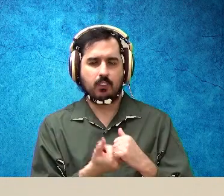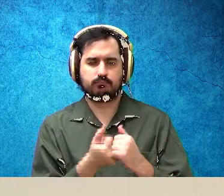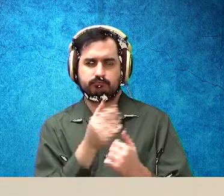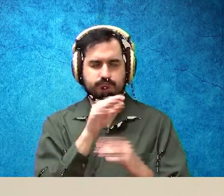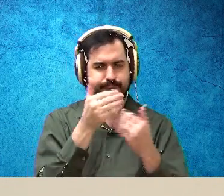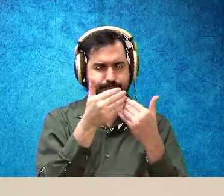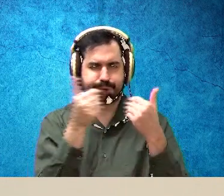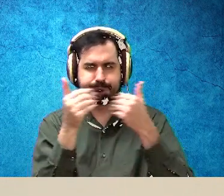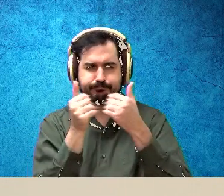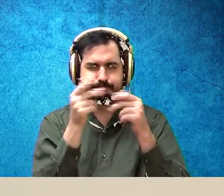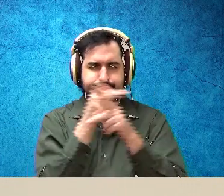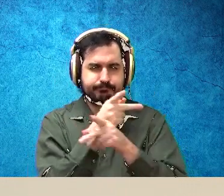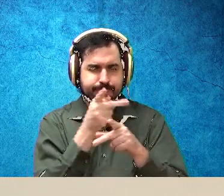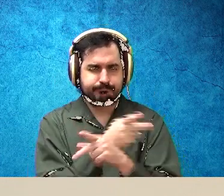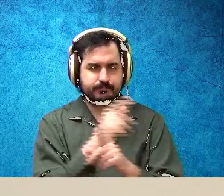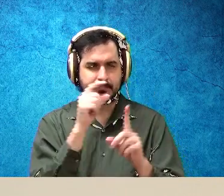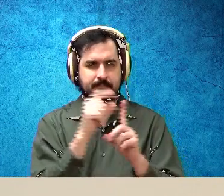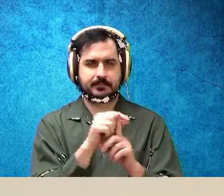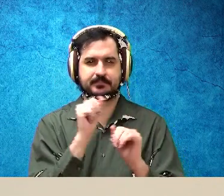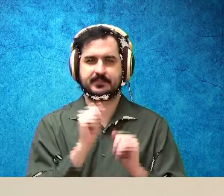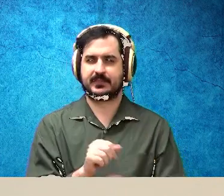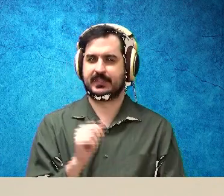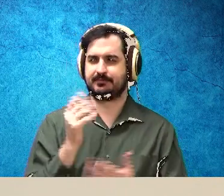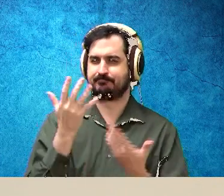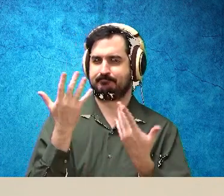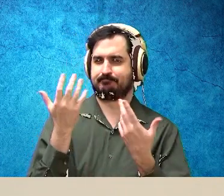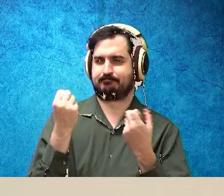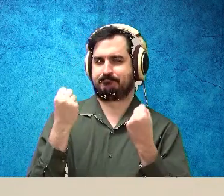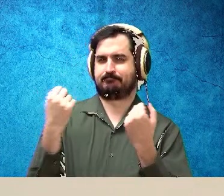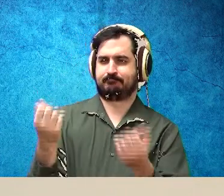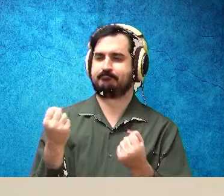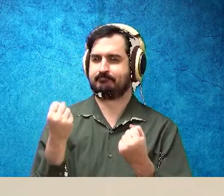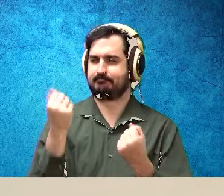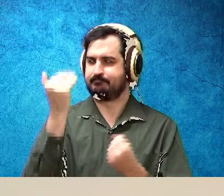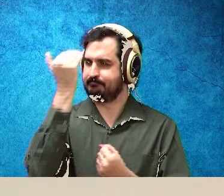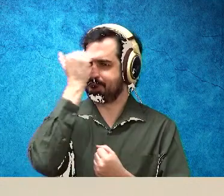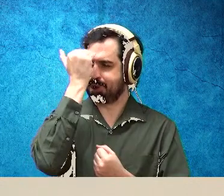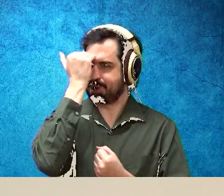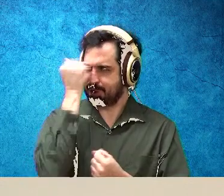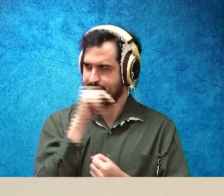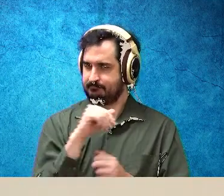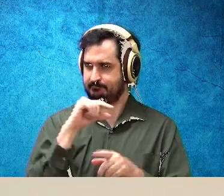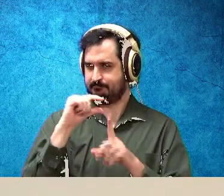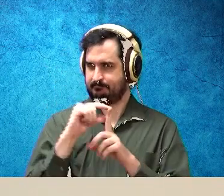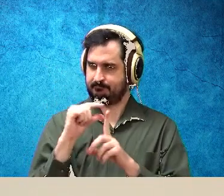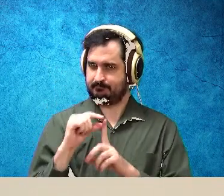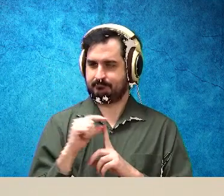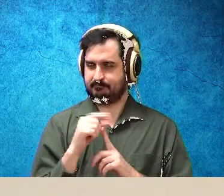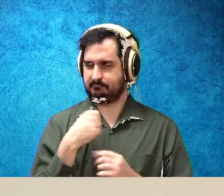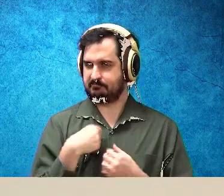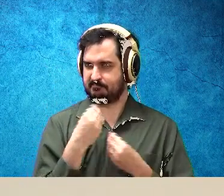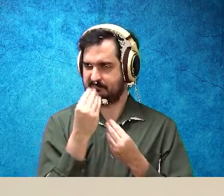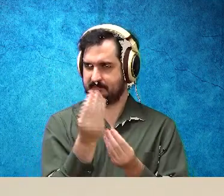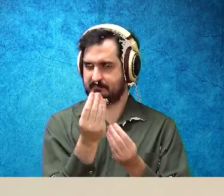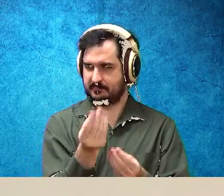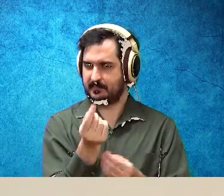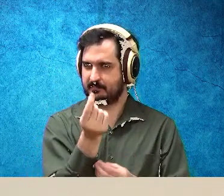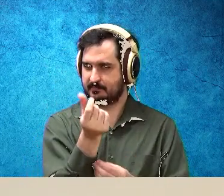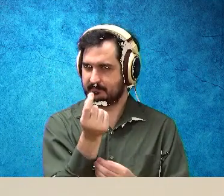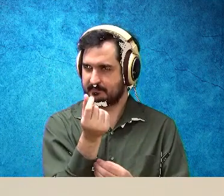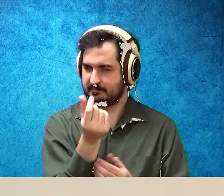we can speak about it, be knowledgeable about it. I'm going to give you a few little hints and some things. We're going to work with our prefixes